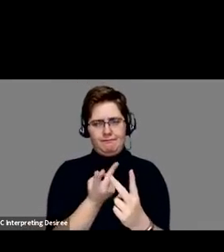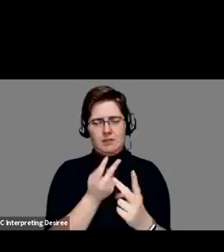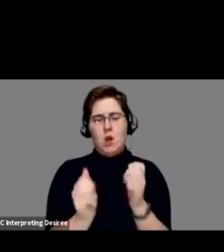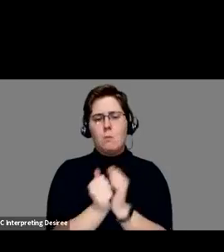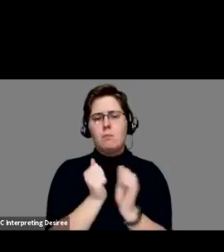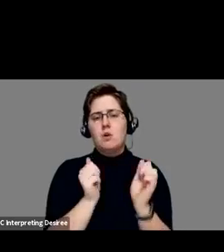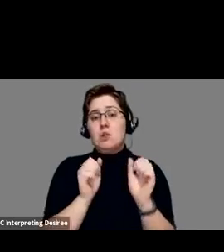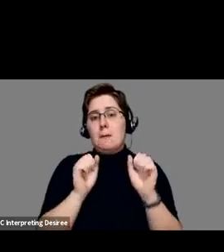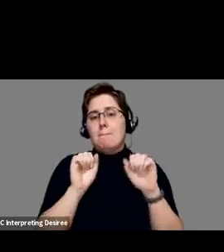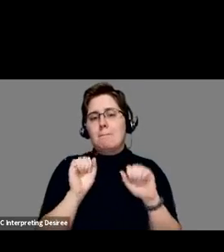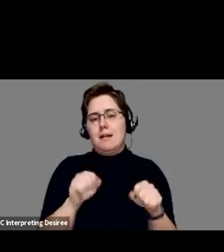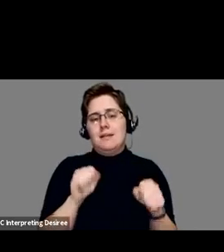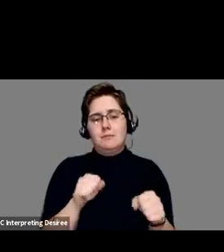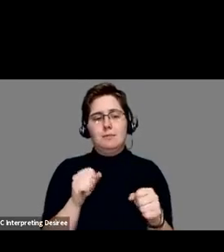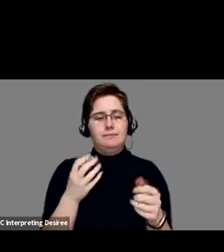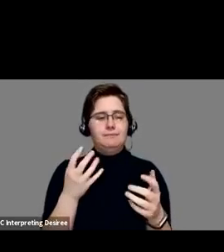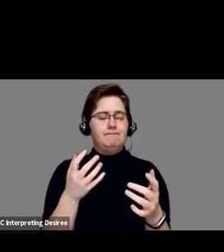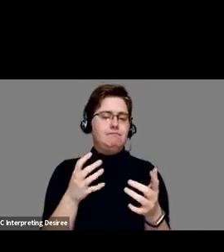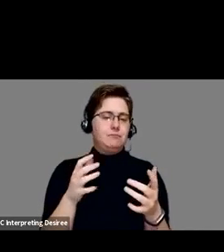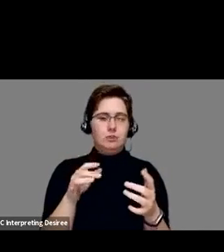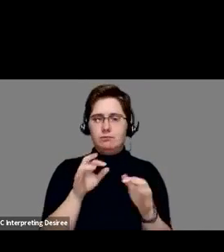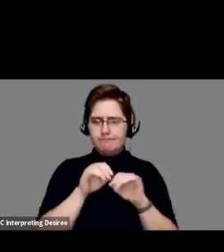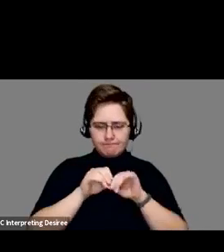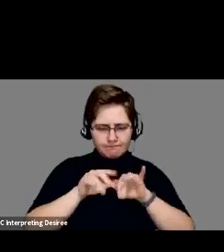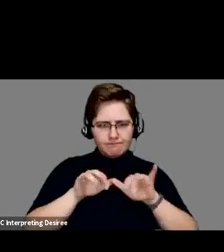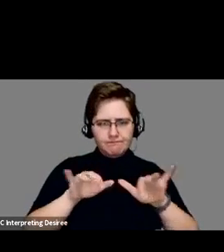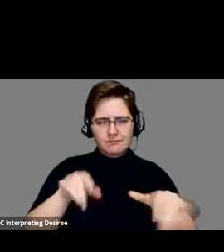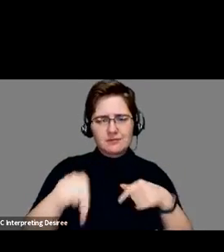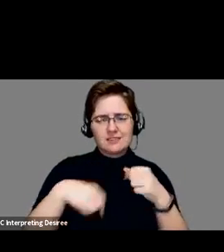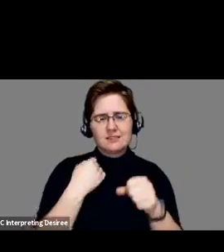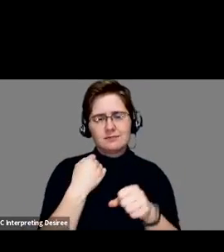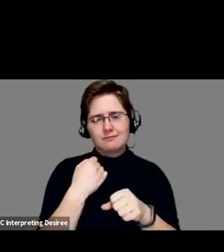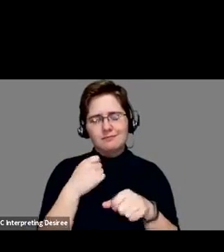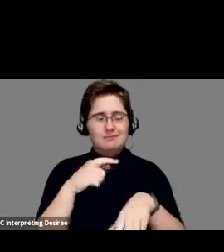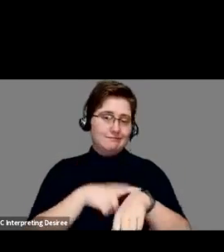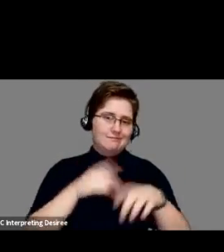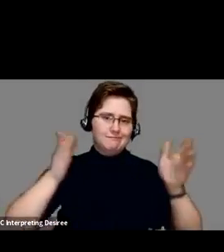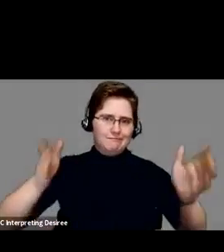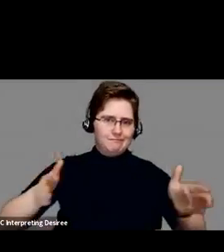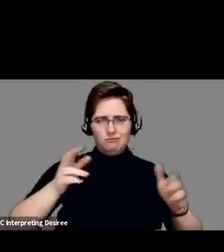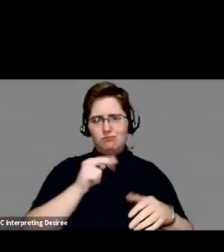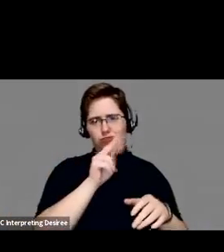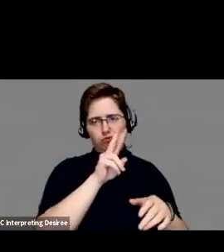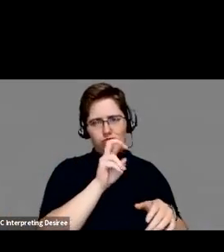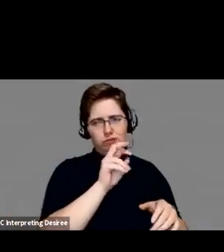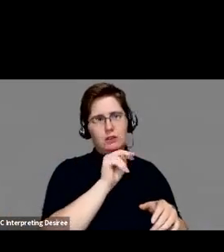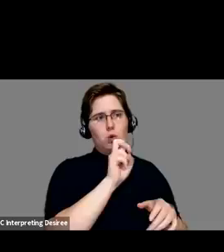most likely to circulate this season. And